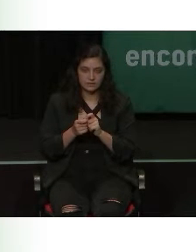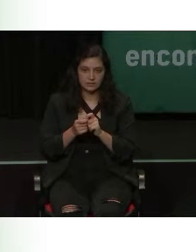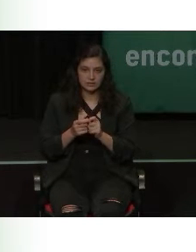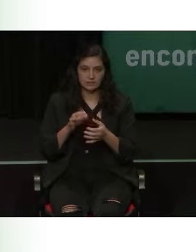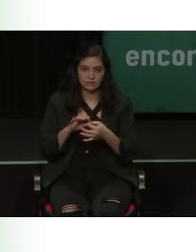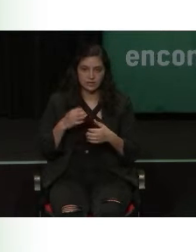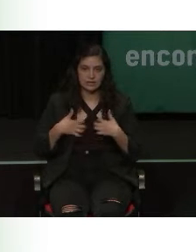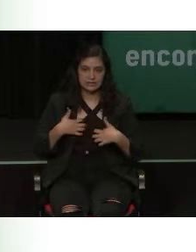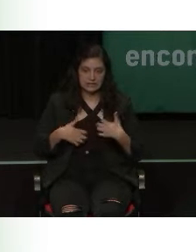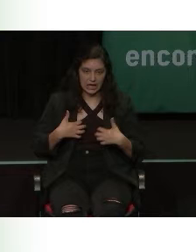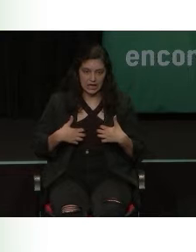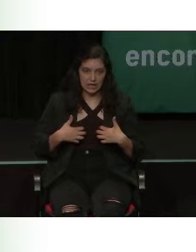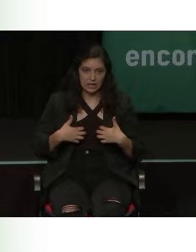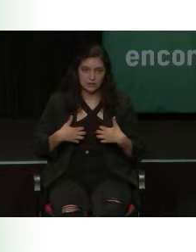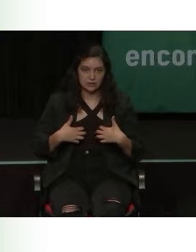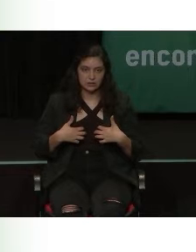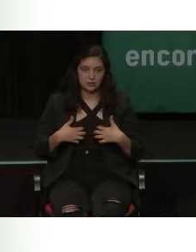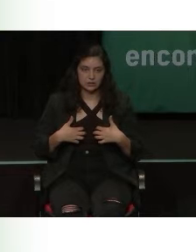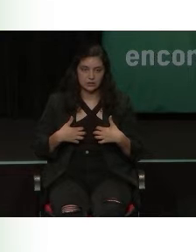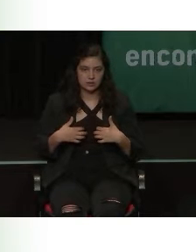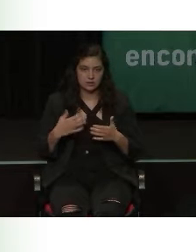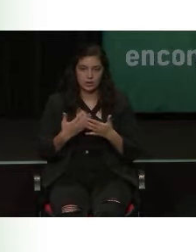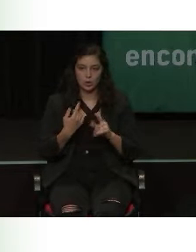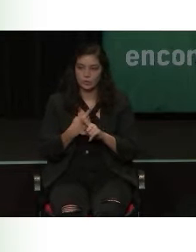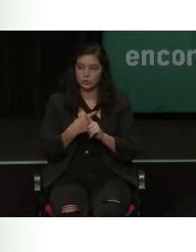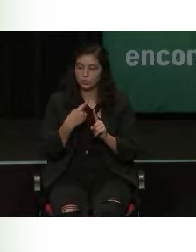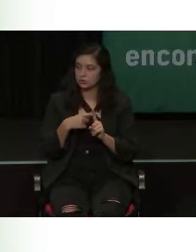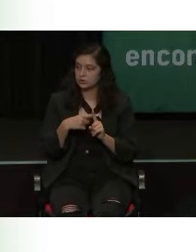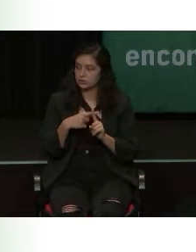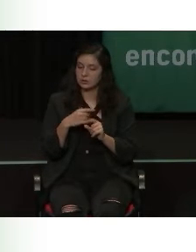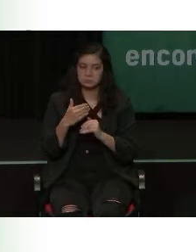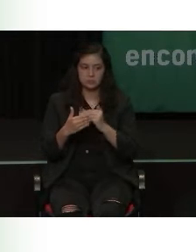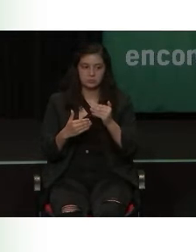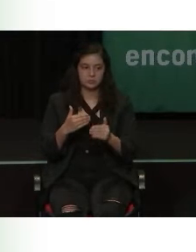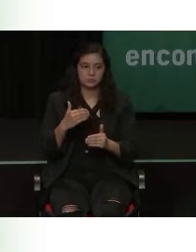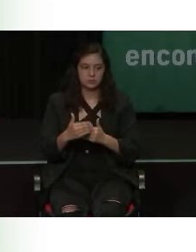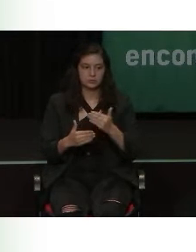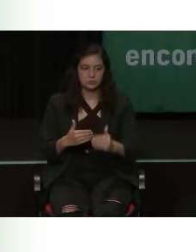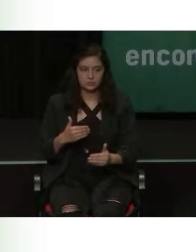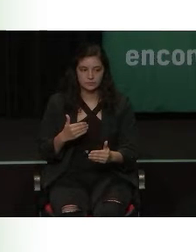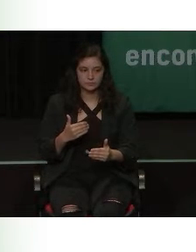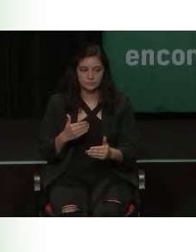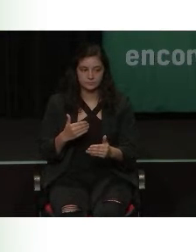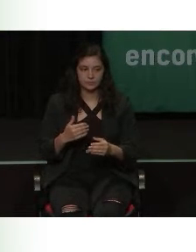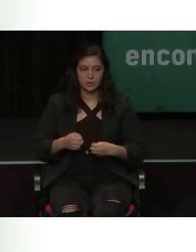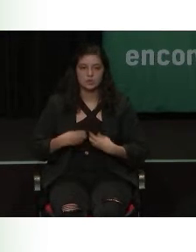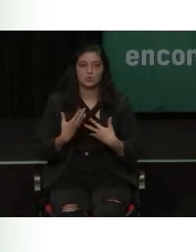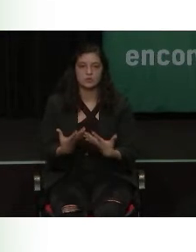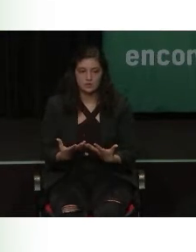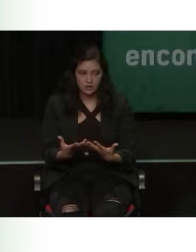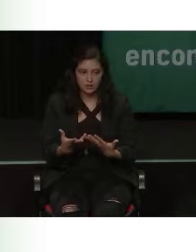the anxiety variable, the anxious link had a better positive, whilst